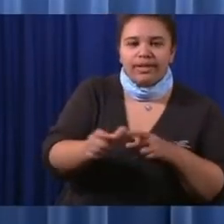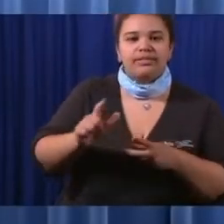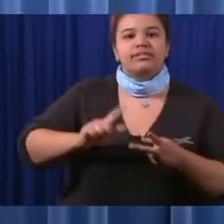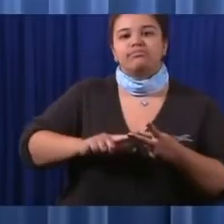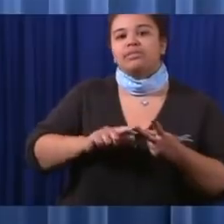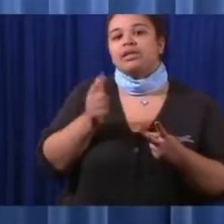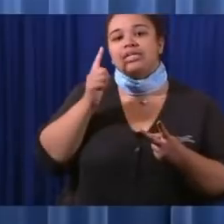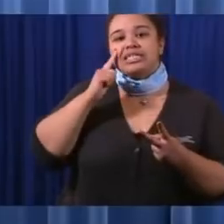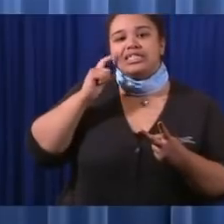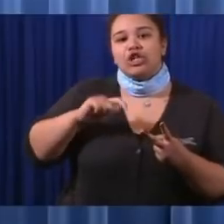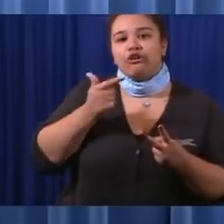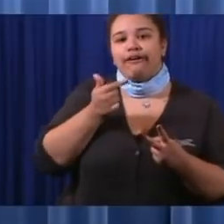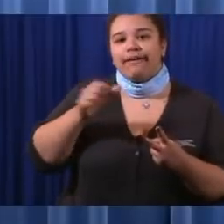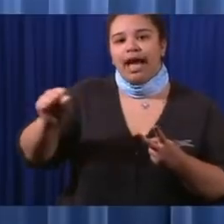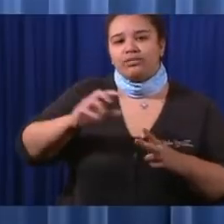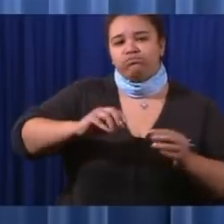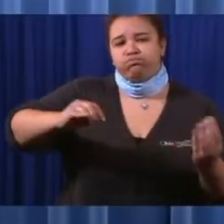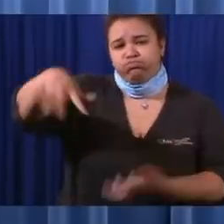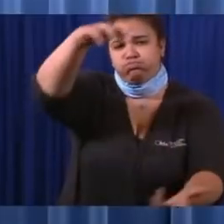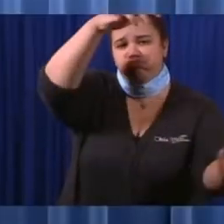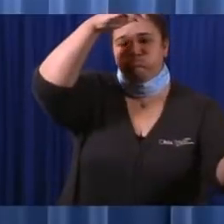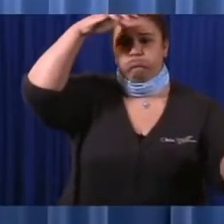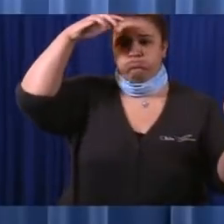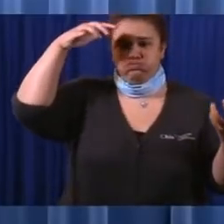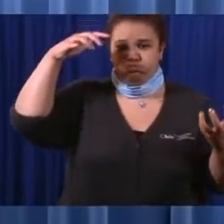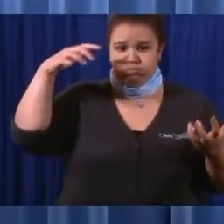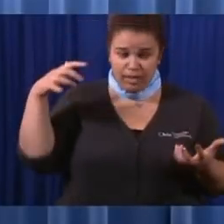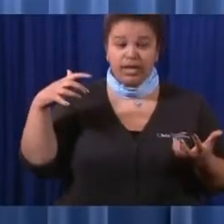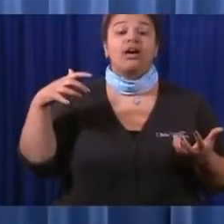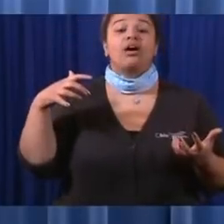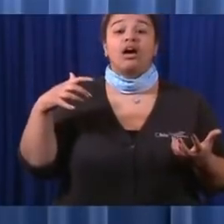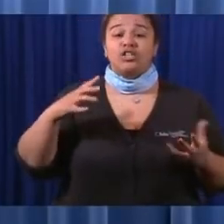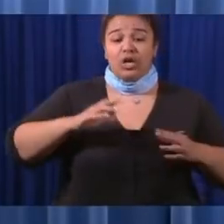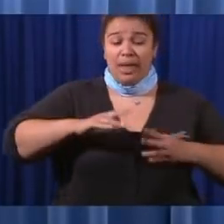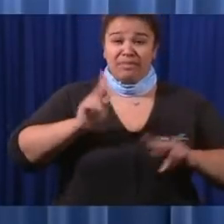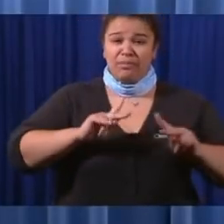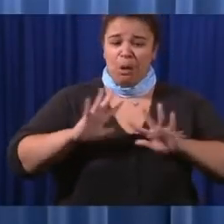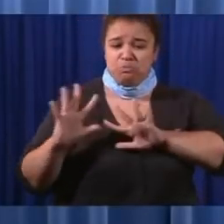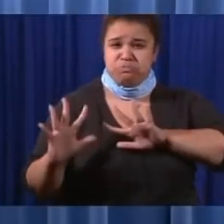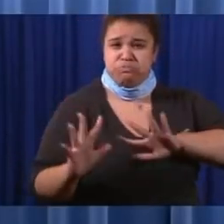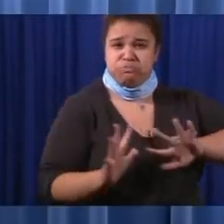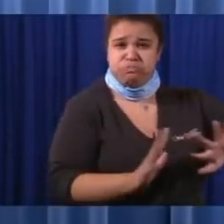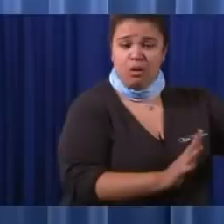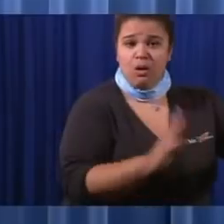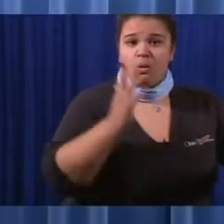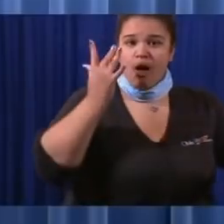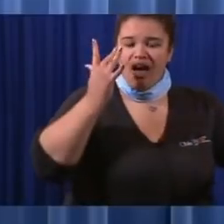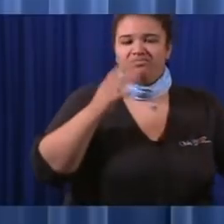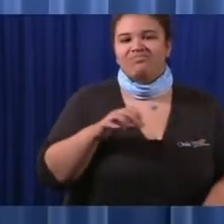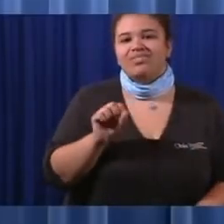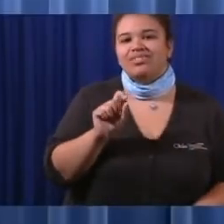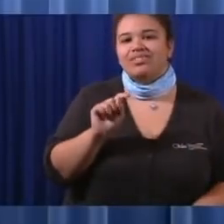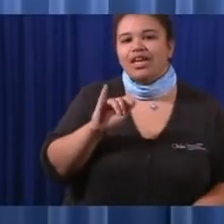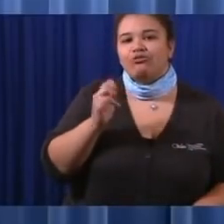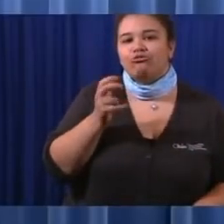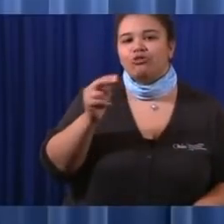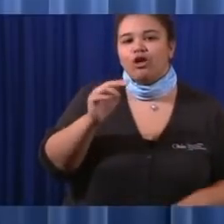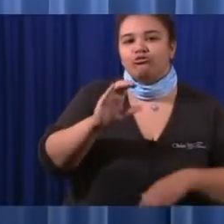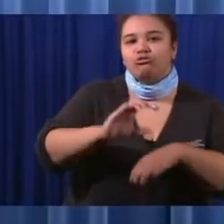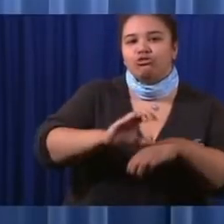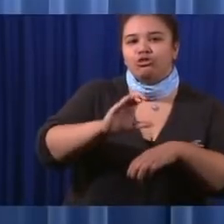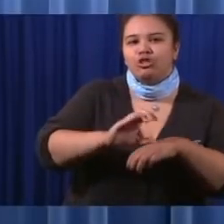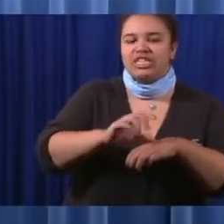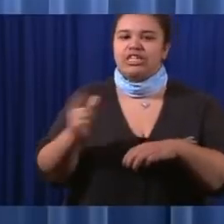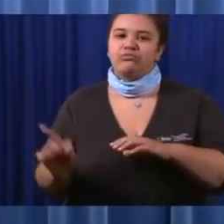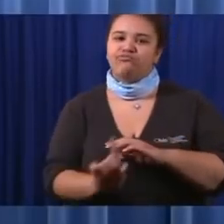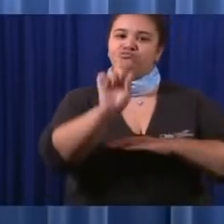clergy so he could stage a photo op in front of St. John's Church. The move has been condemned by former senior military personnel